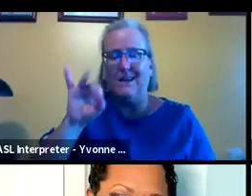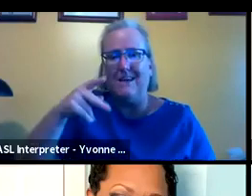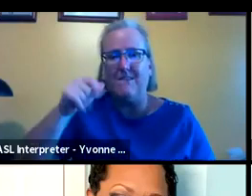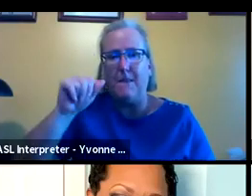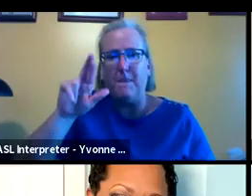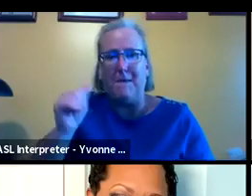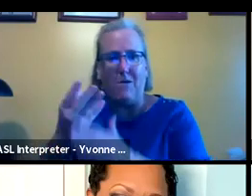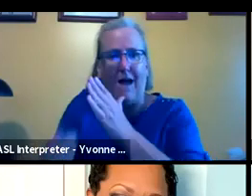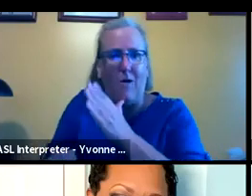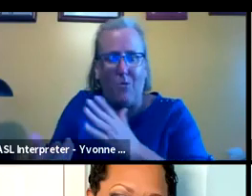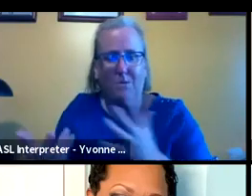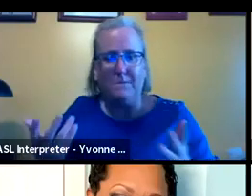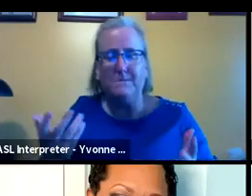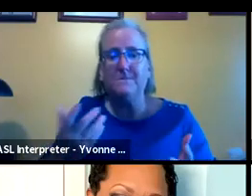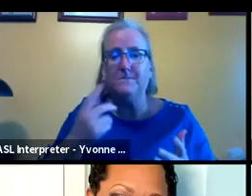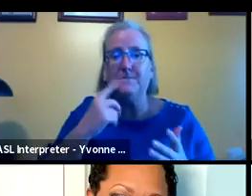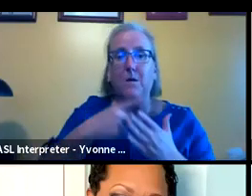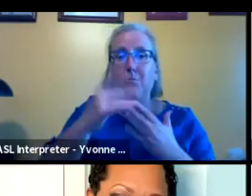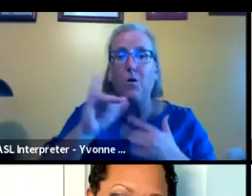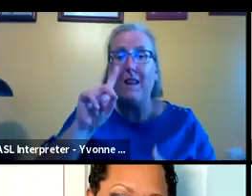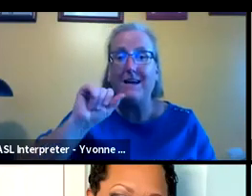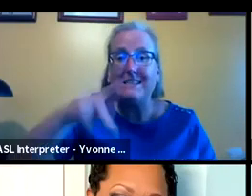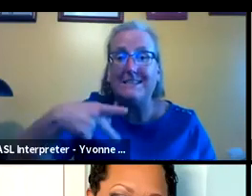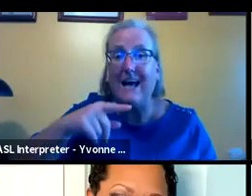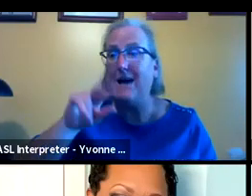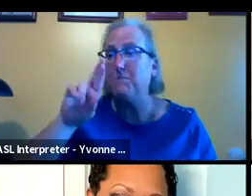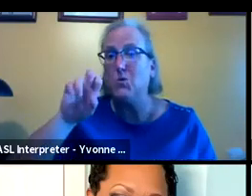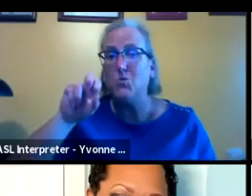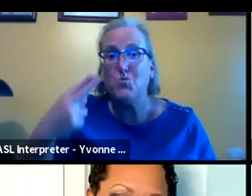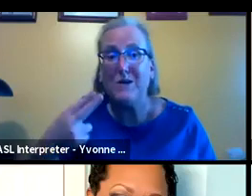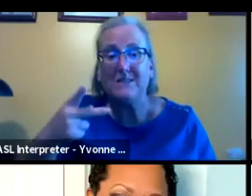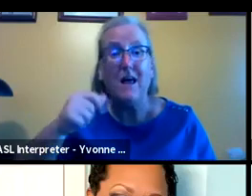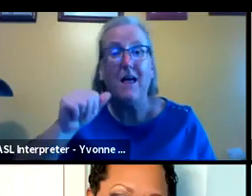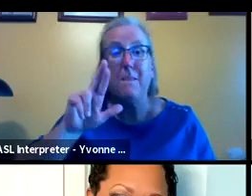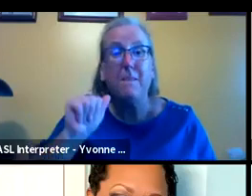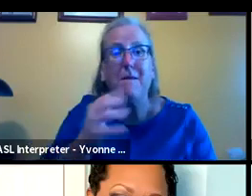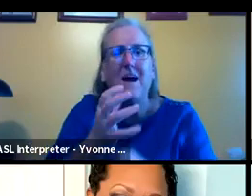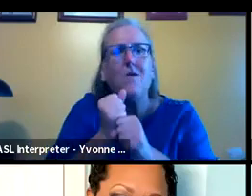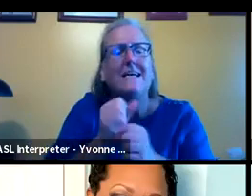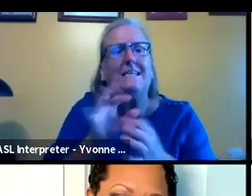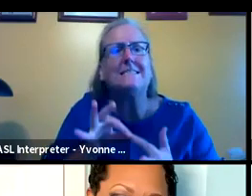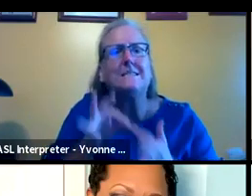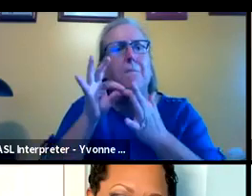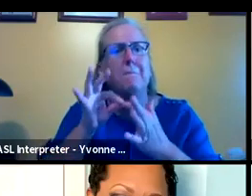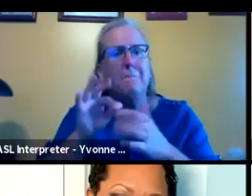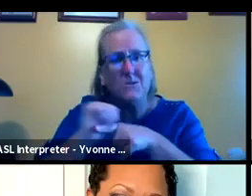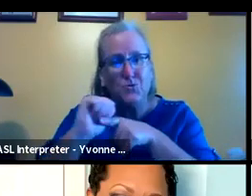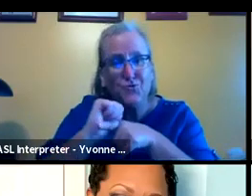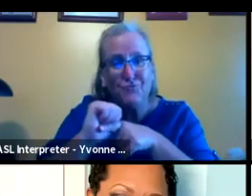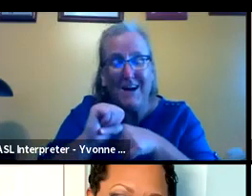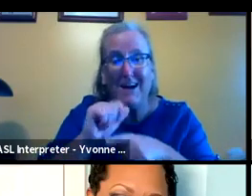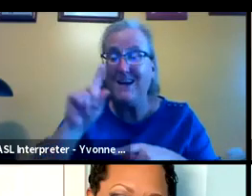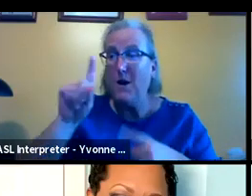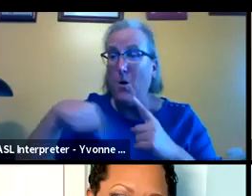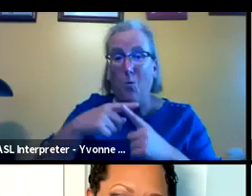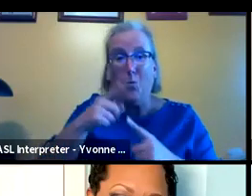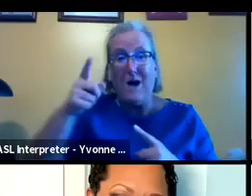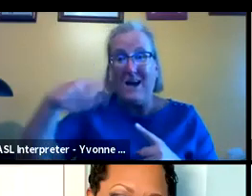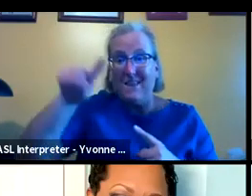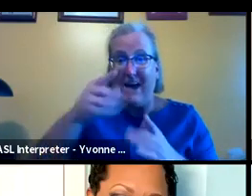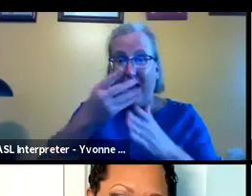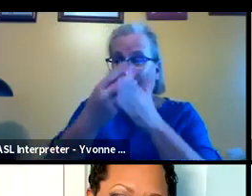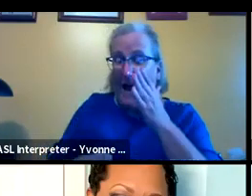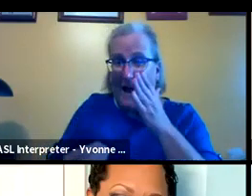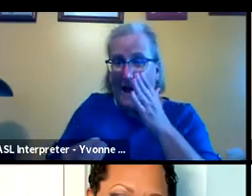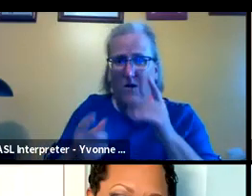absences. In programs like DAP and REACH, paraprofessionals receive special training, and missing staff could result in staff and students being